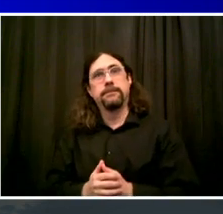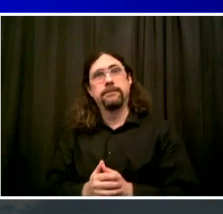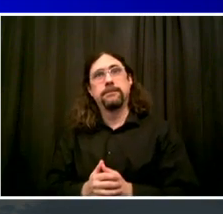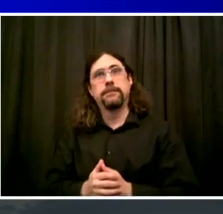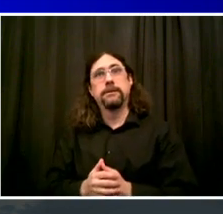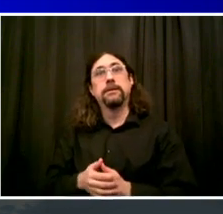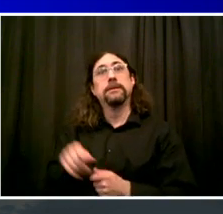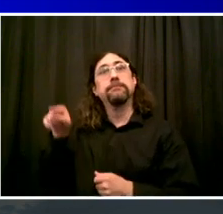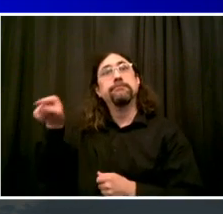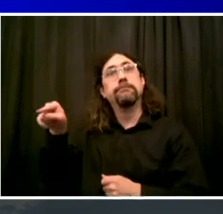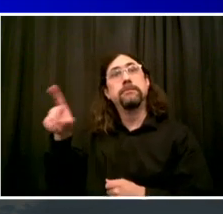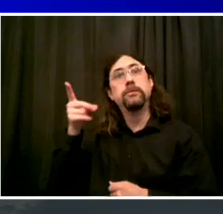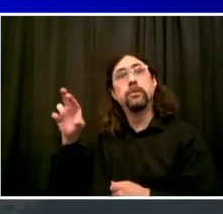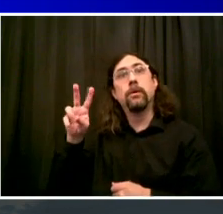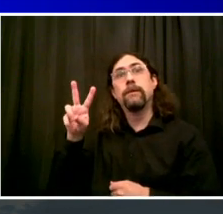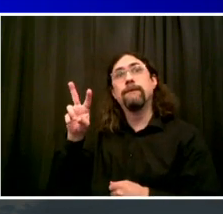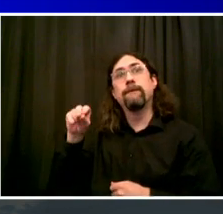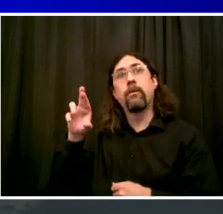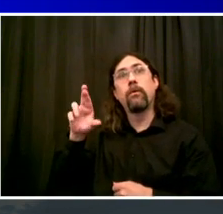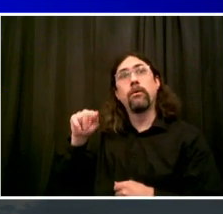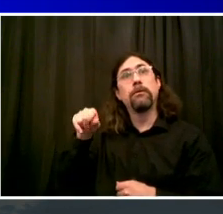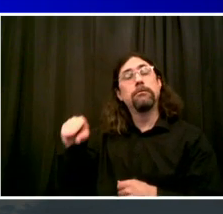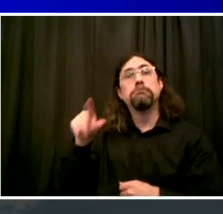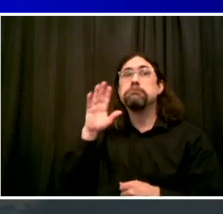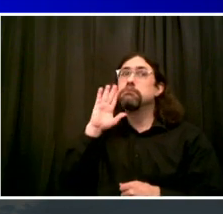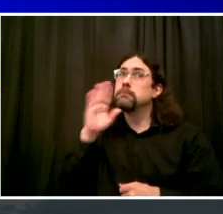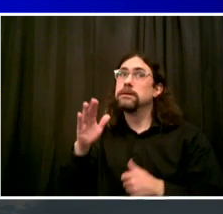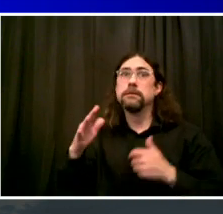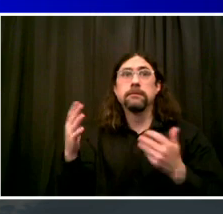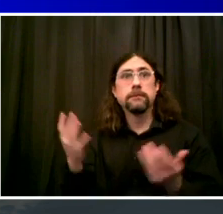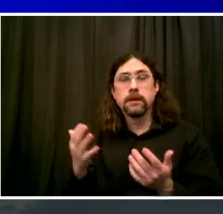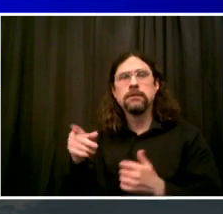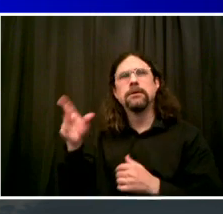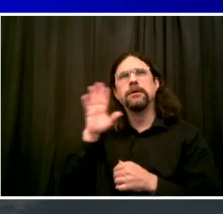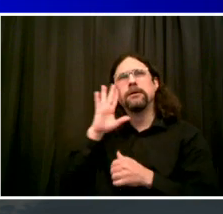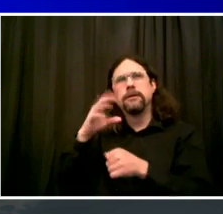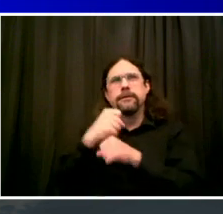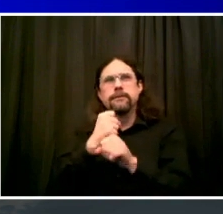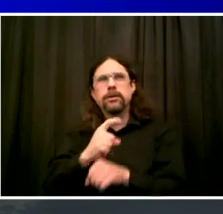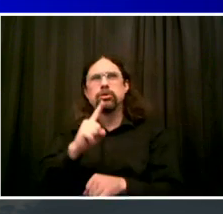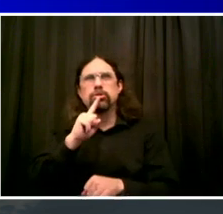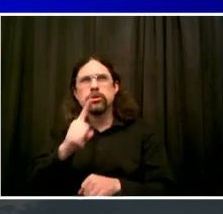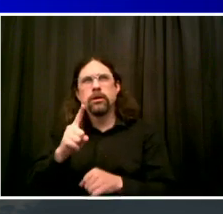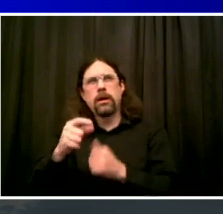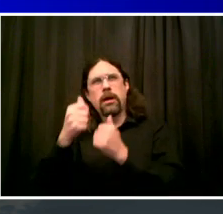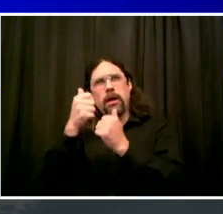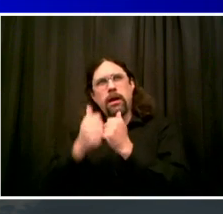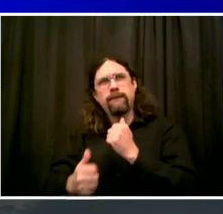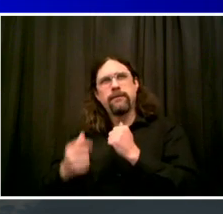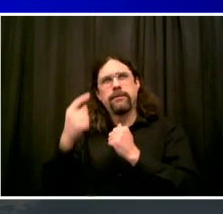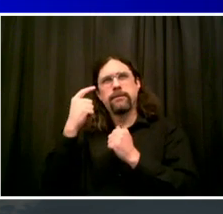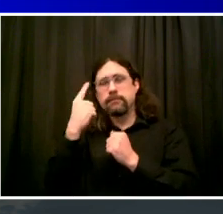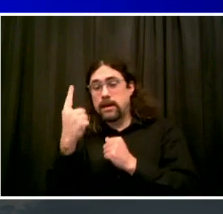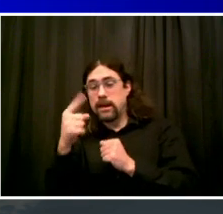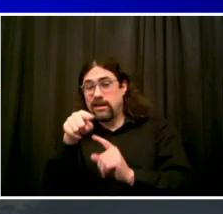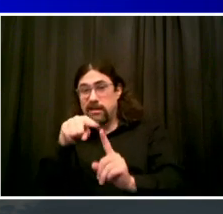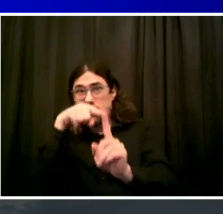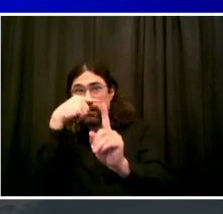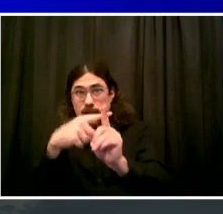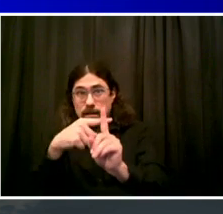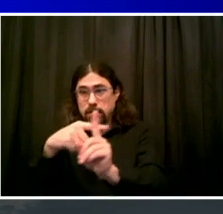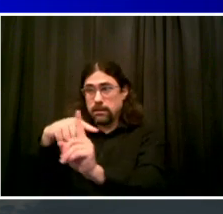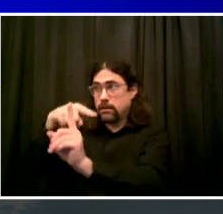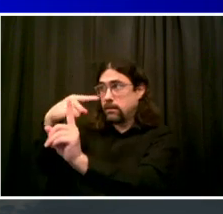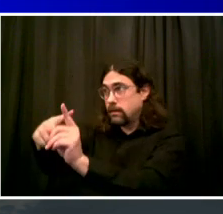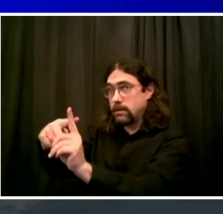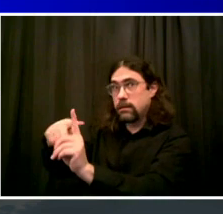every case. Dr. Vora knows from the work he's been doing already as a key member of our COVID-19 response effort that